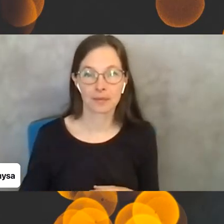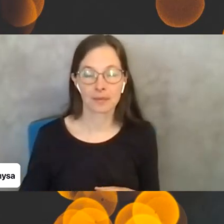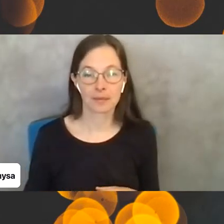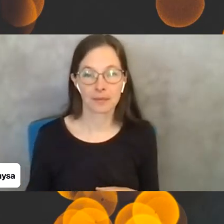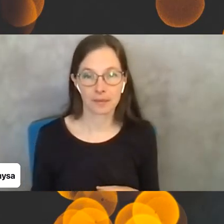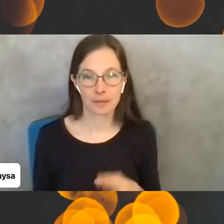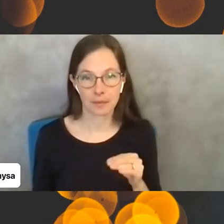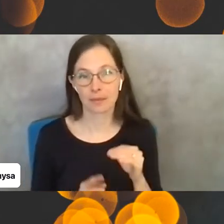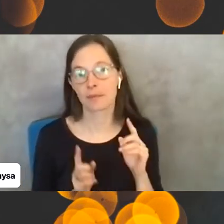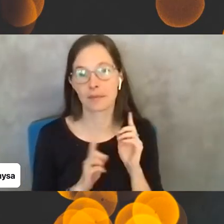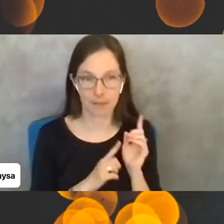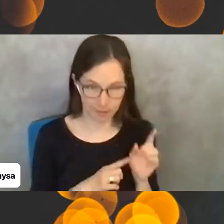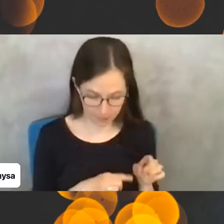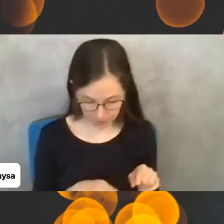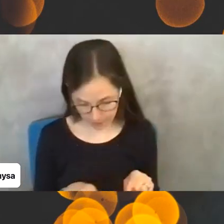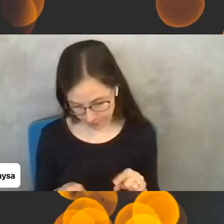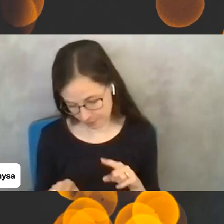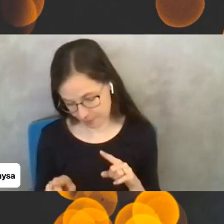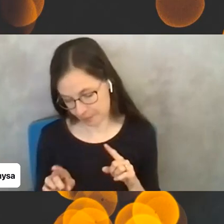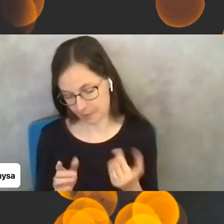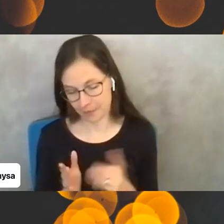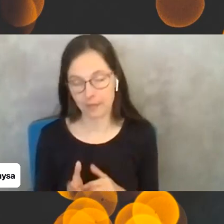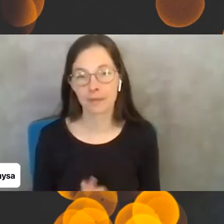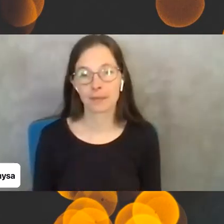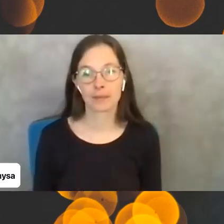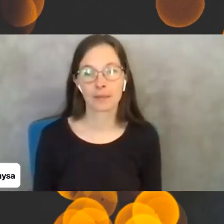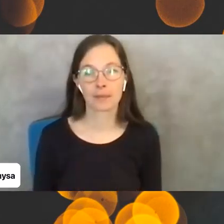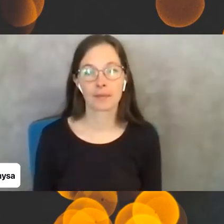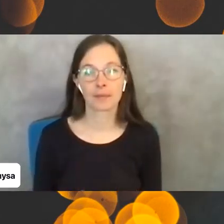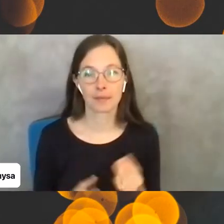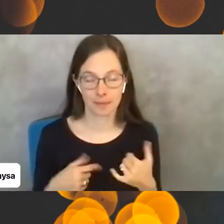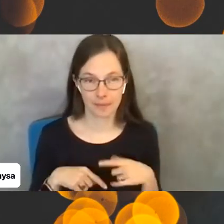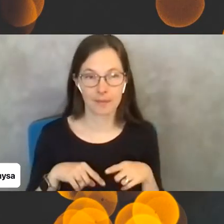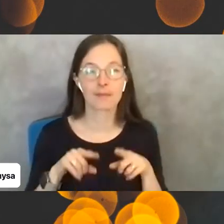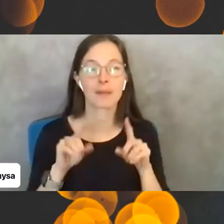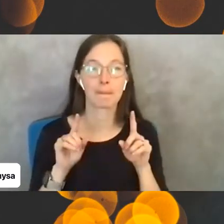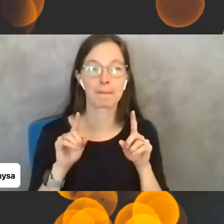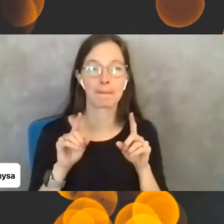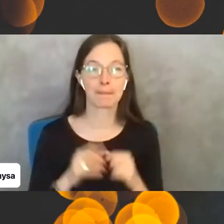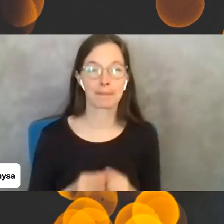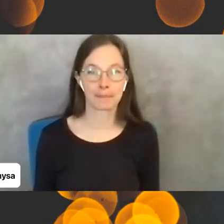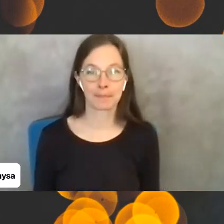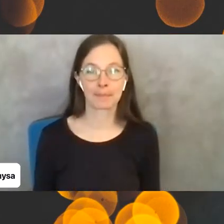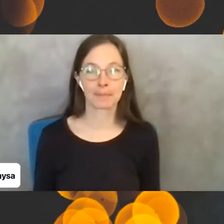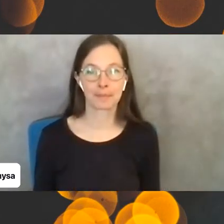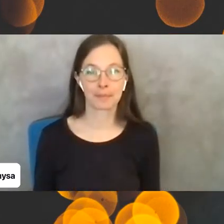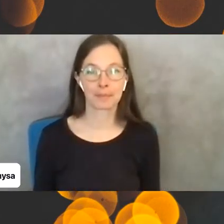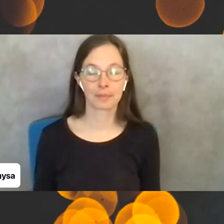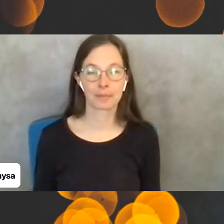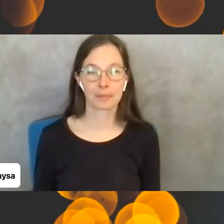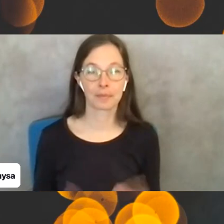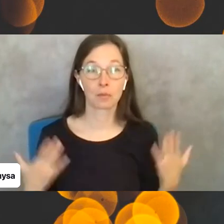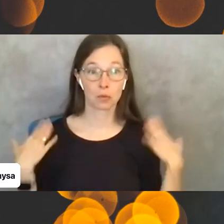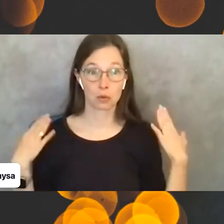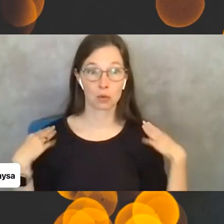roll again back to the middle and bring the head back up. We're gonna roll the